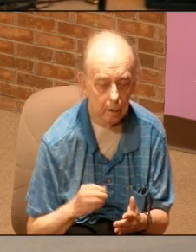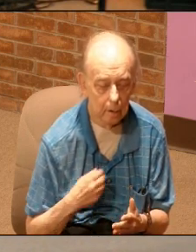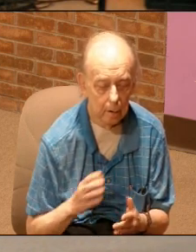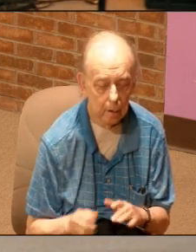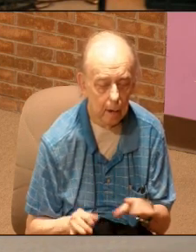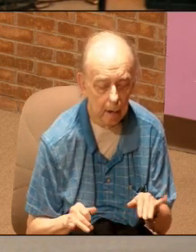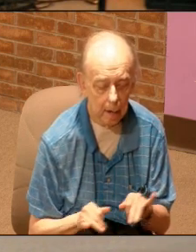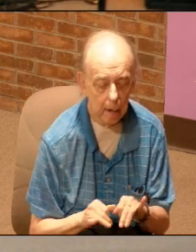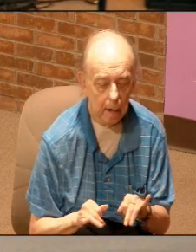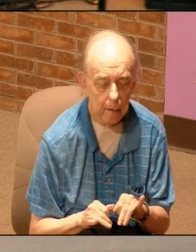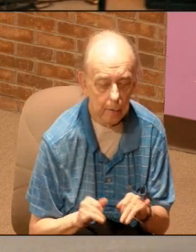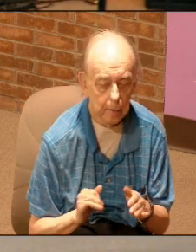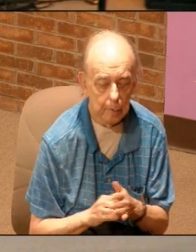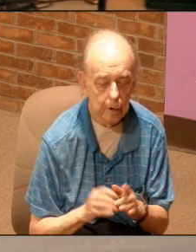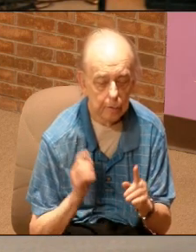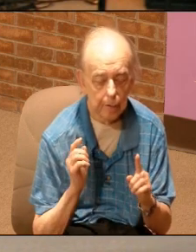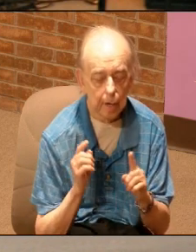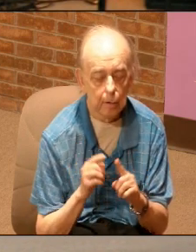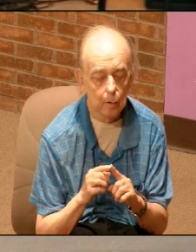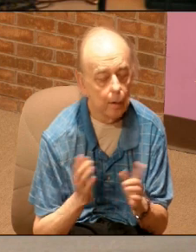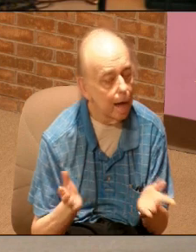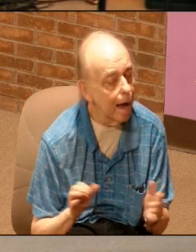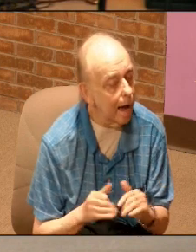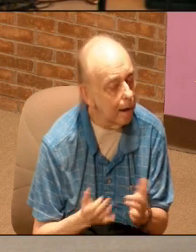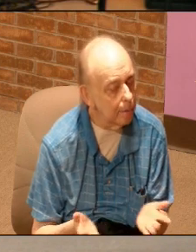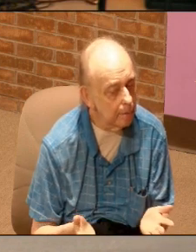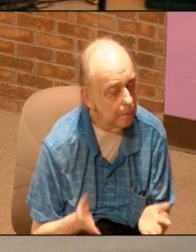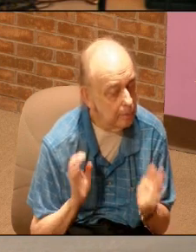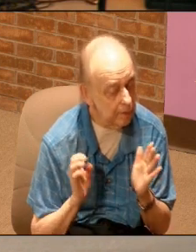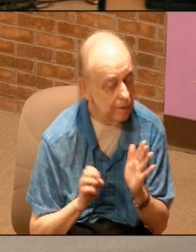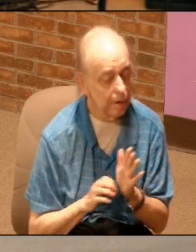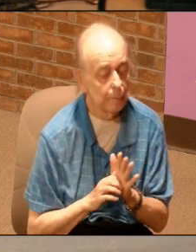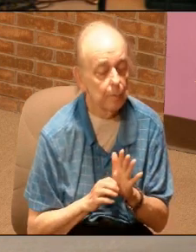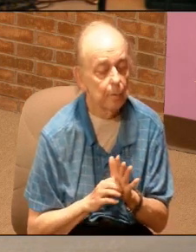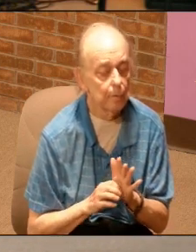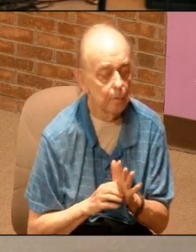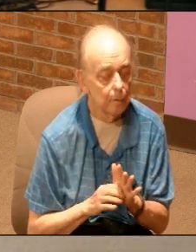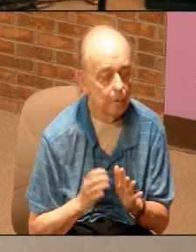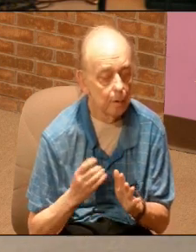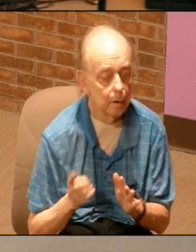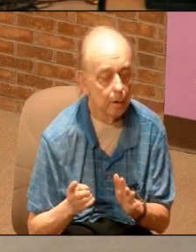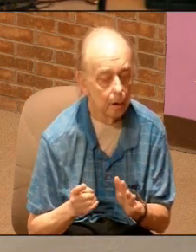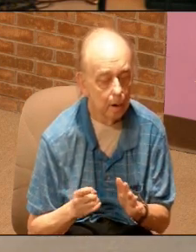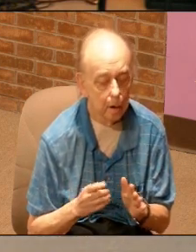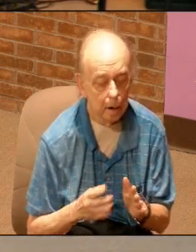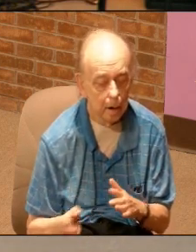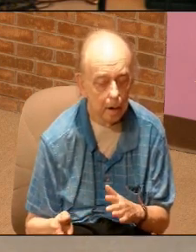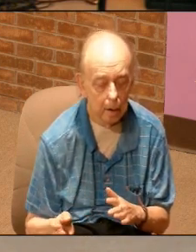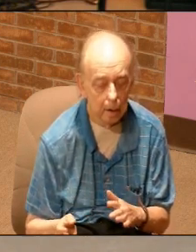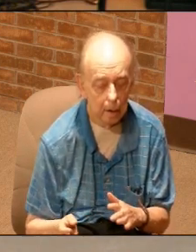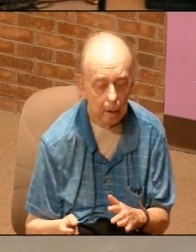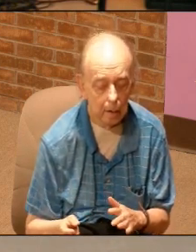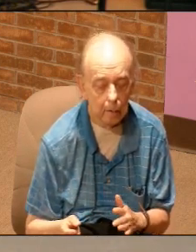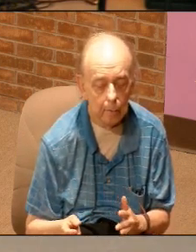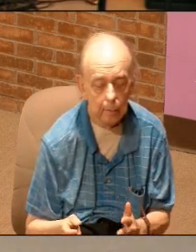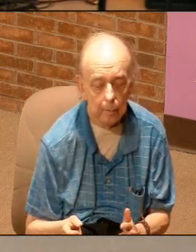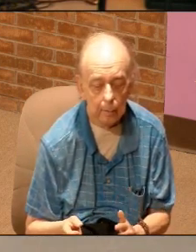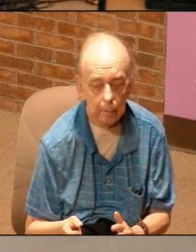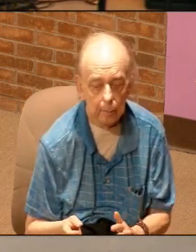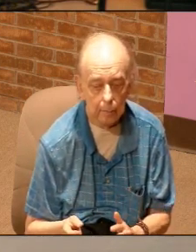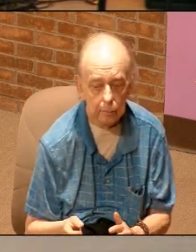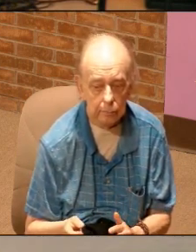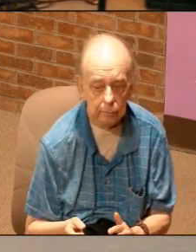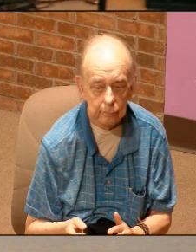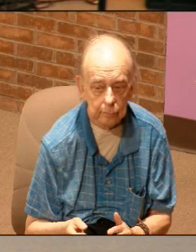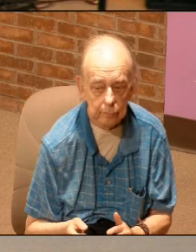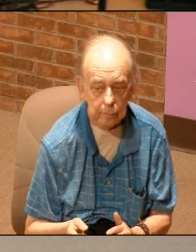going to measure that goal? For instance, if I plan on, a